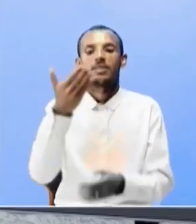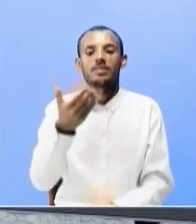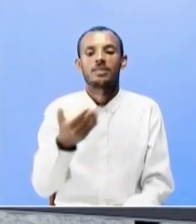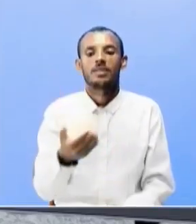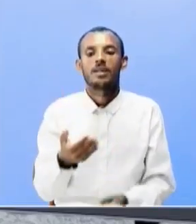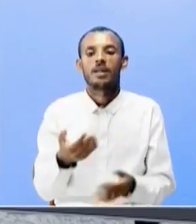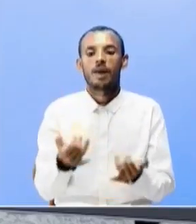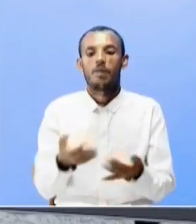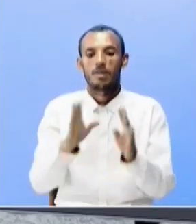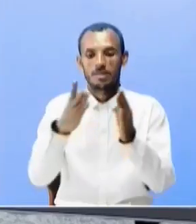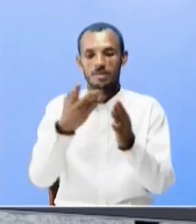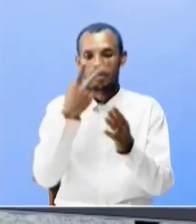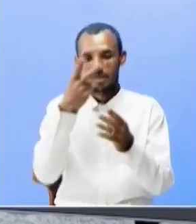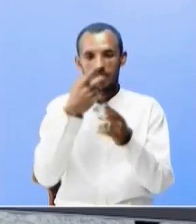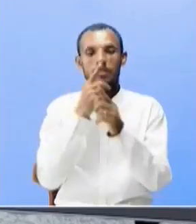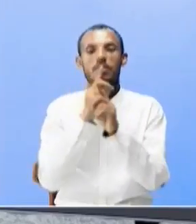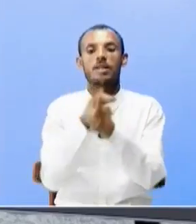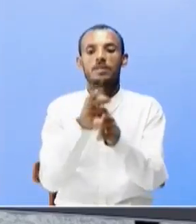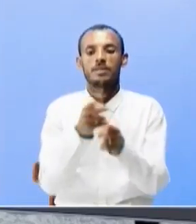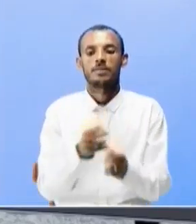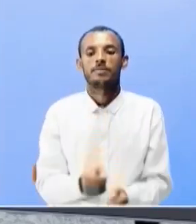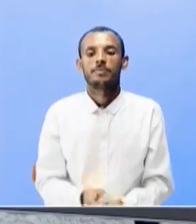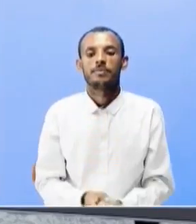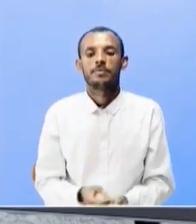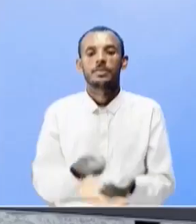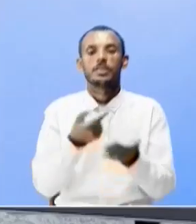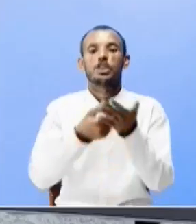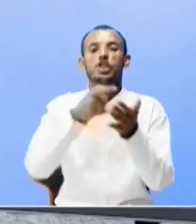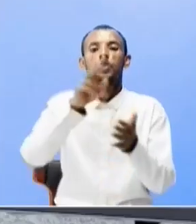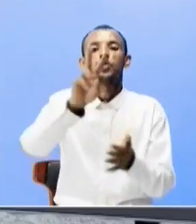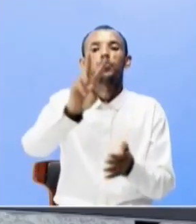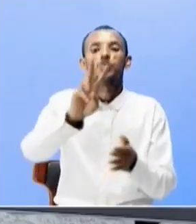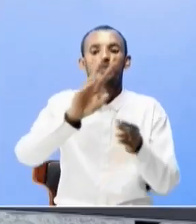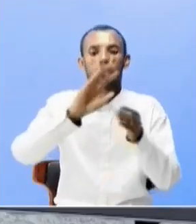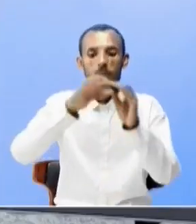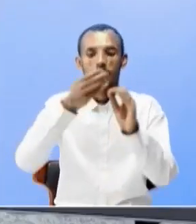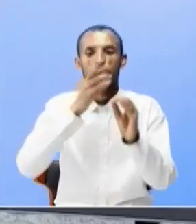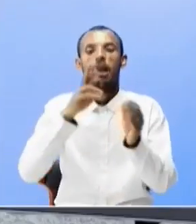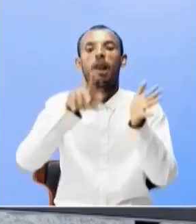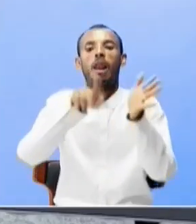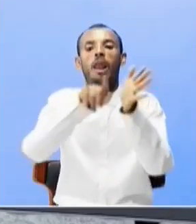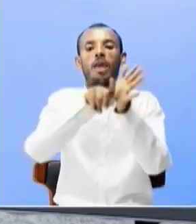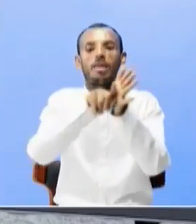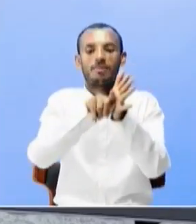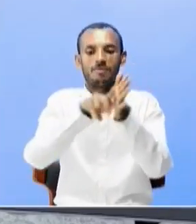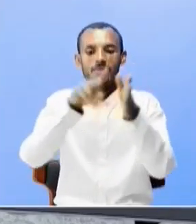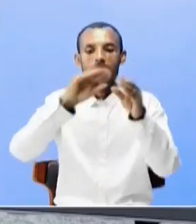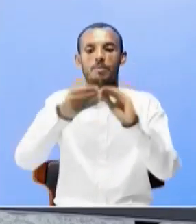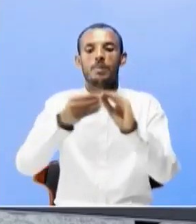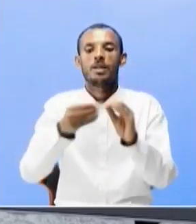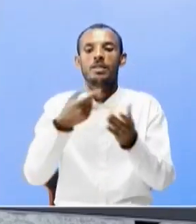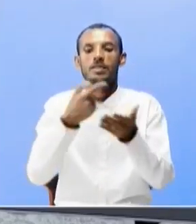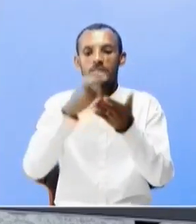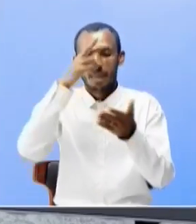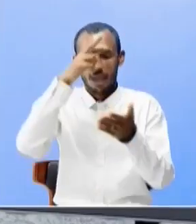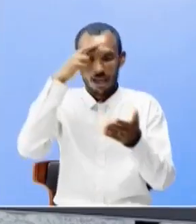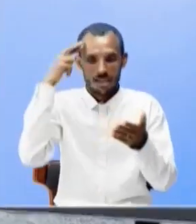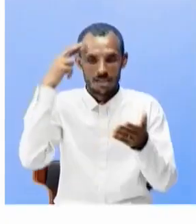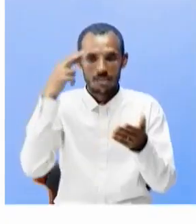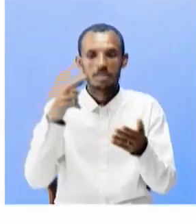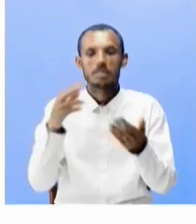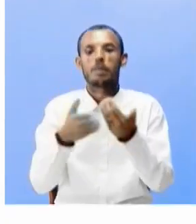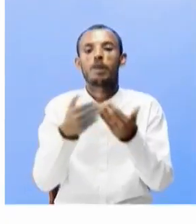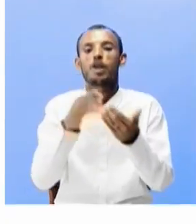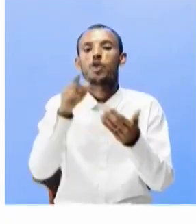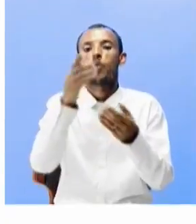Now let's see the answer. These two are negative numbers. So in this case, simply you